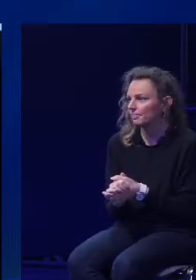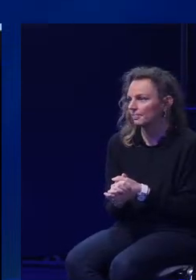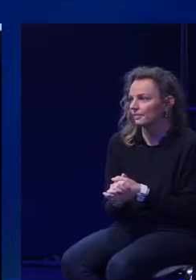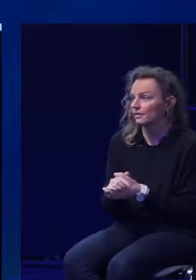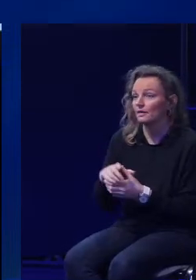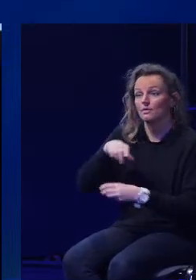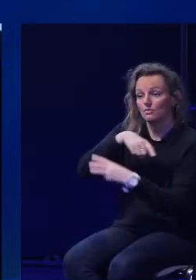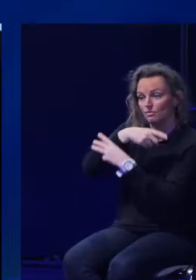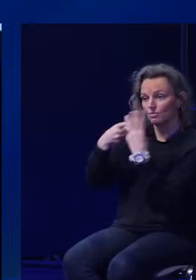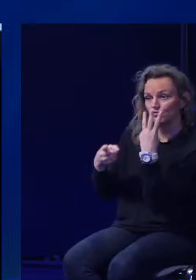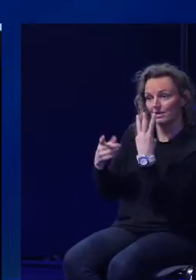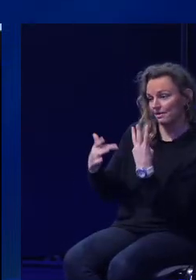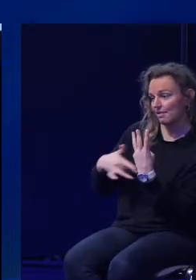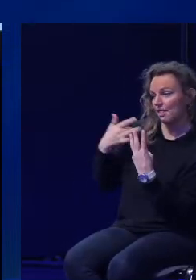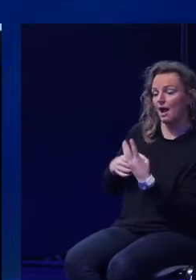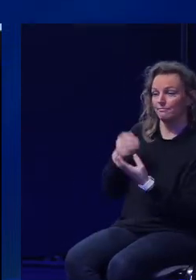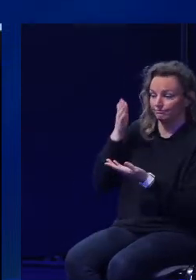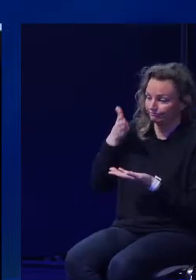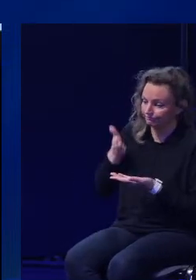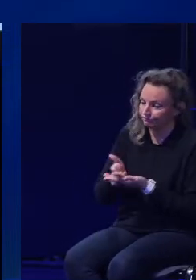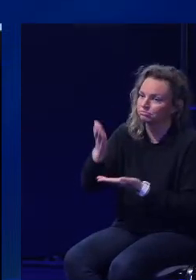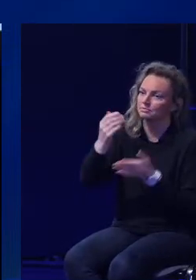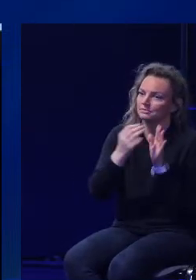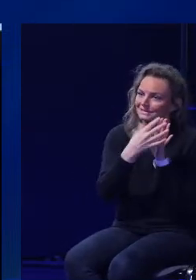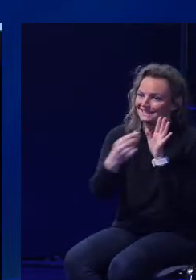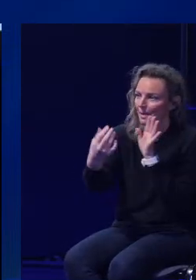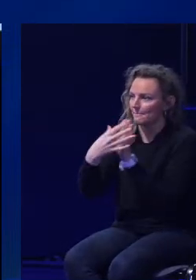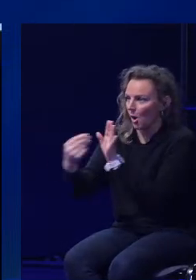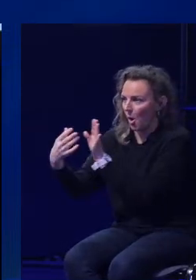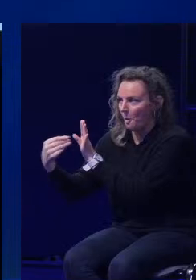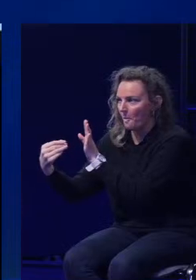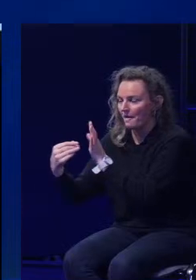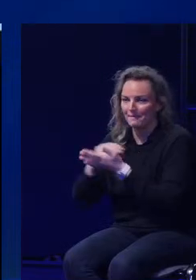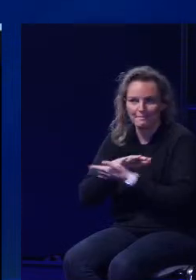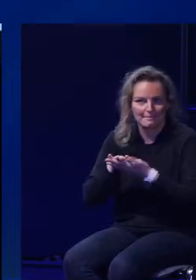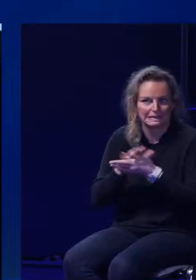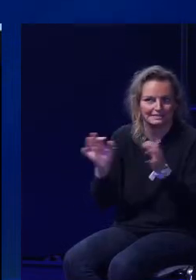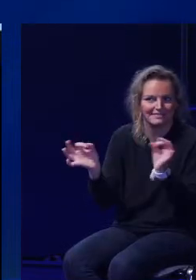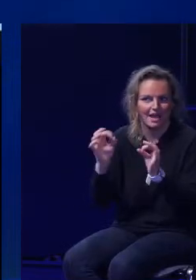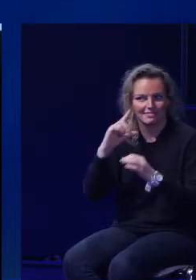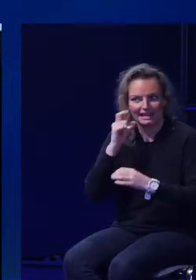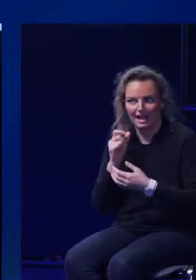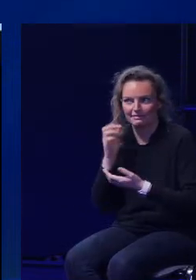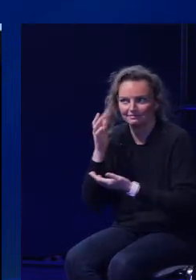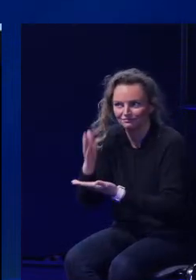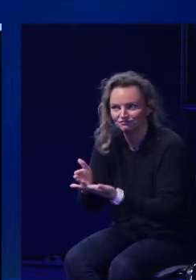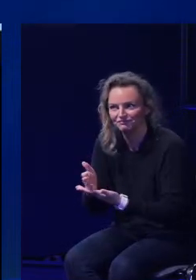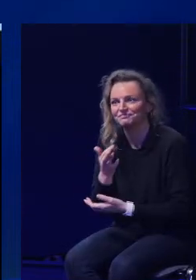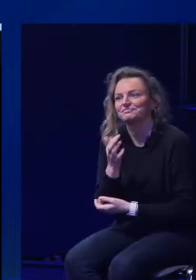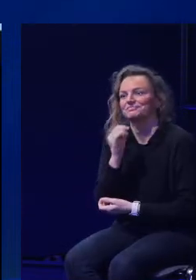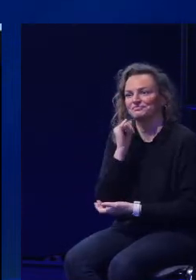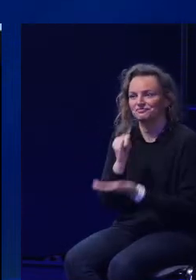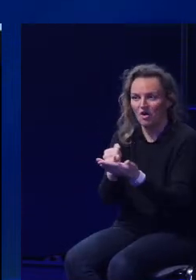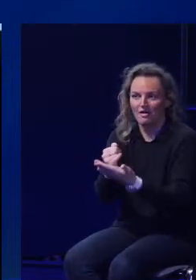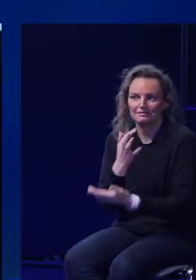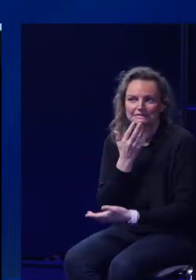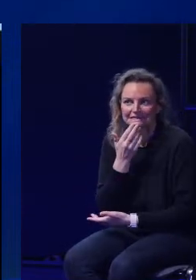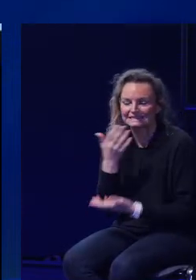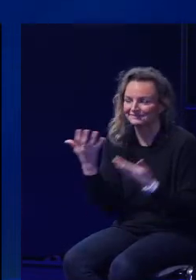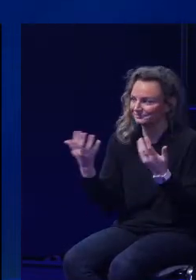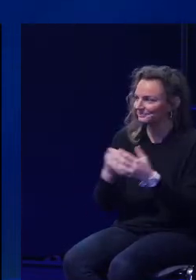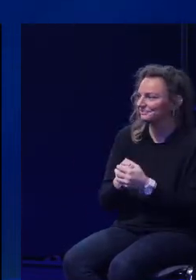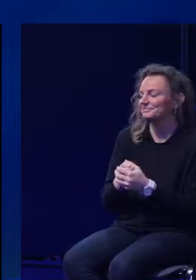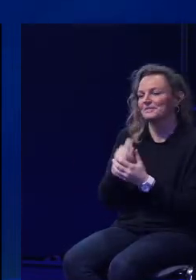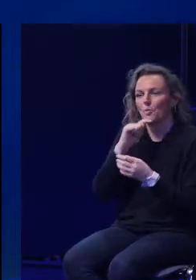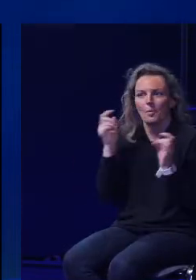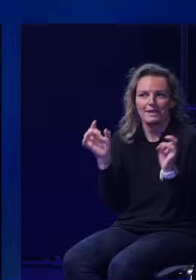live demos, meaning almost nothing can go wrong today, right? It's going to be a miracle